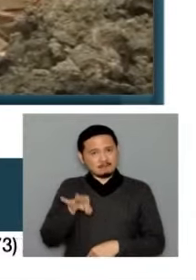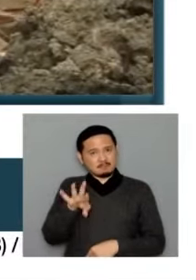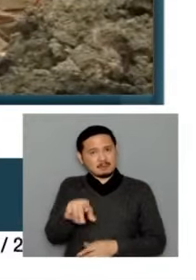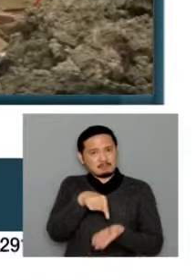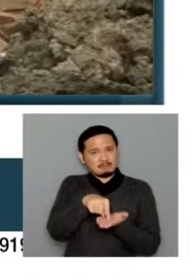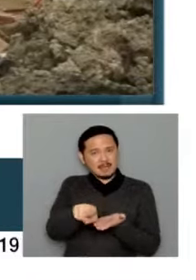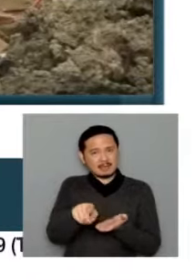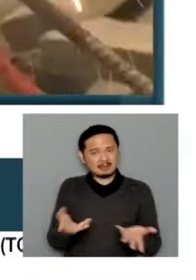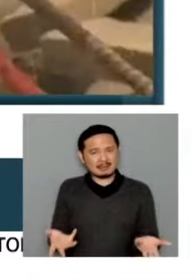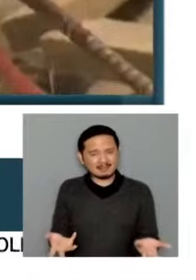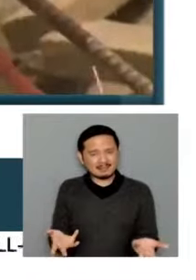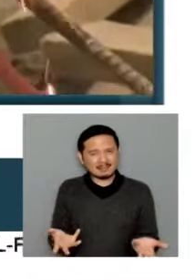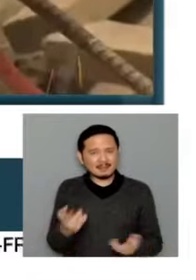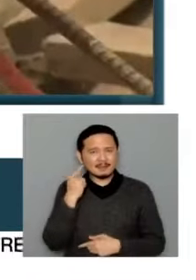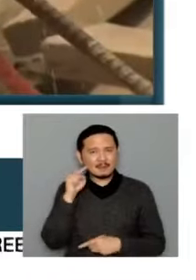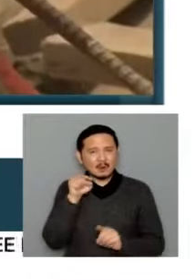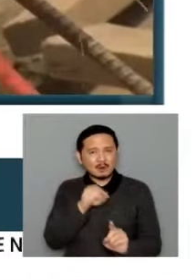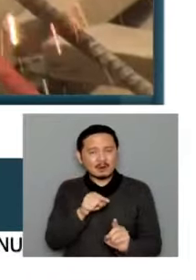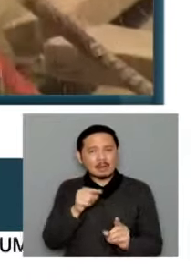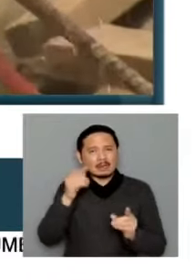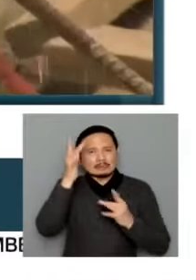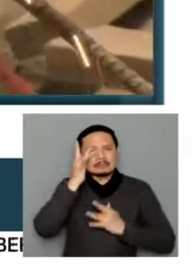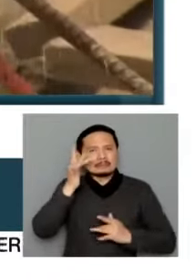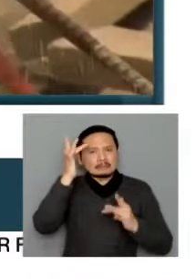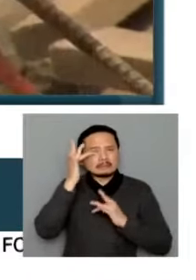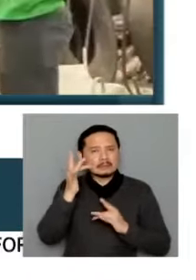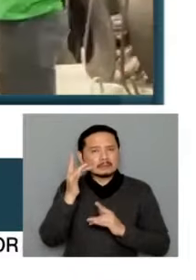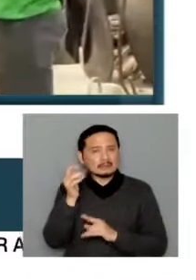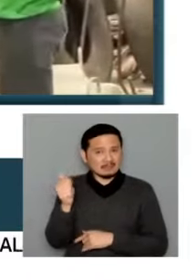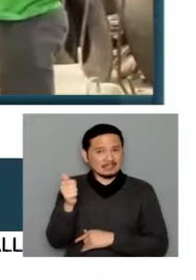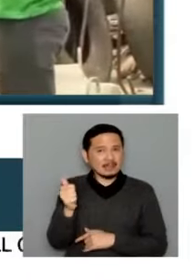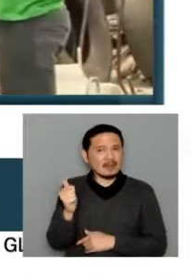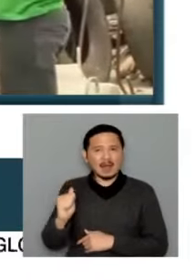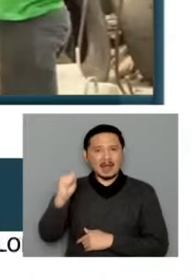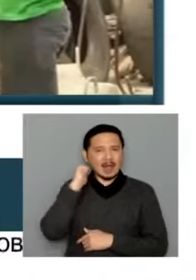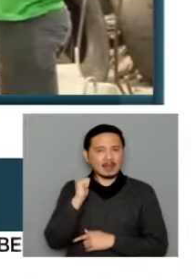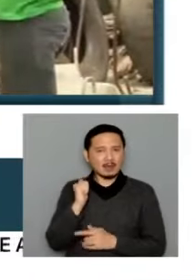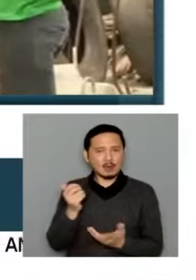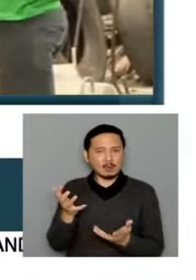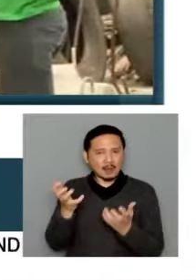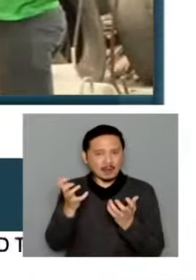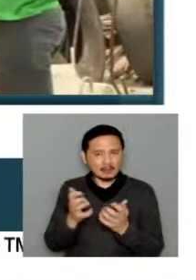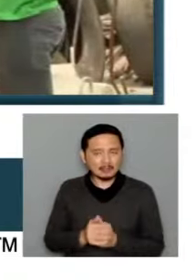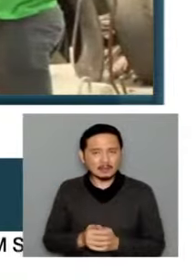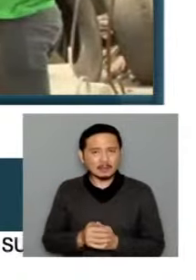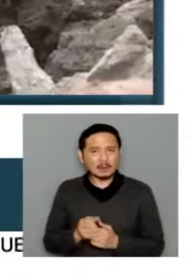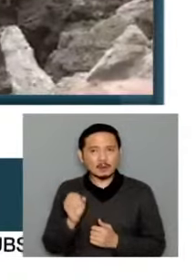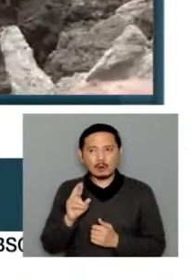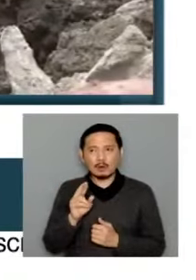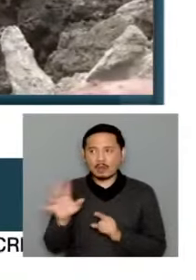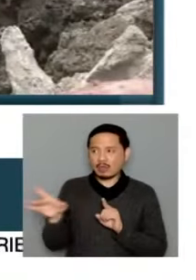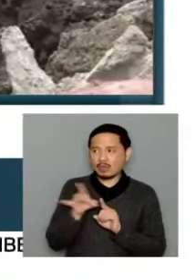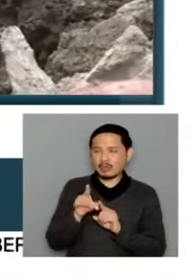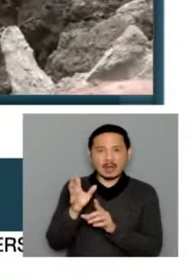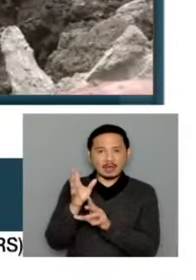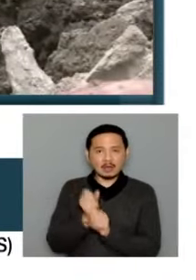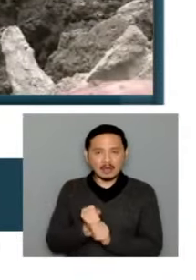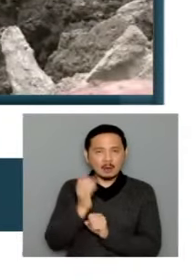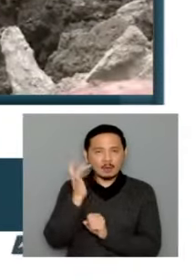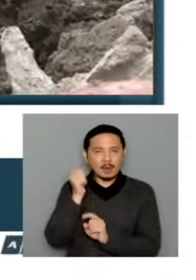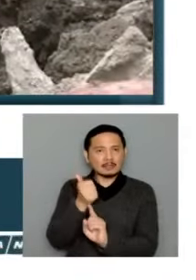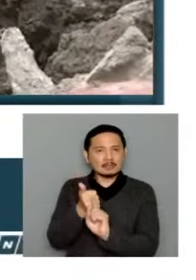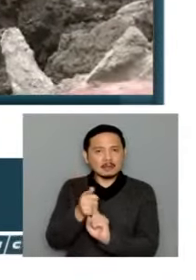pays for an illness that he did not want to get, for an illness that he probably got because he had to